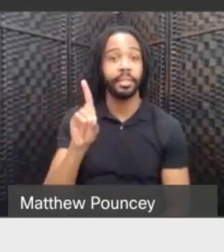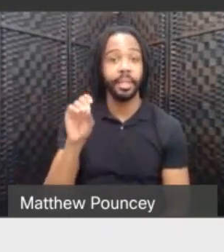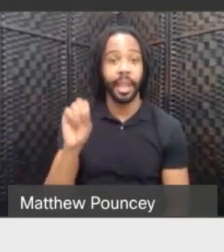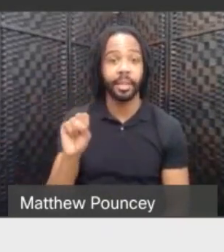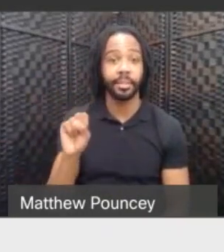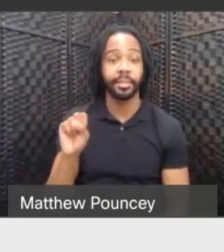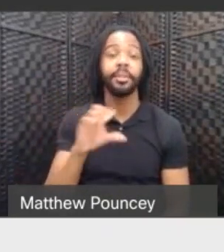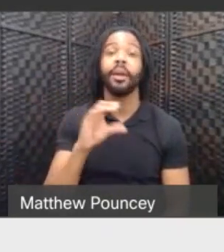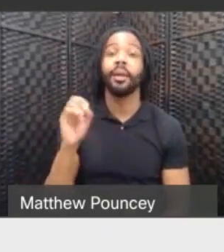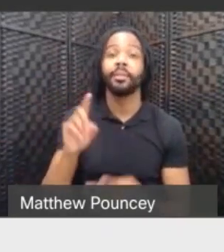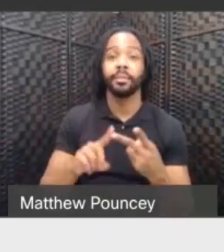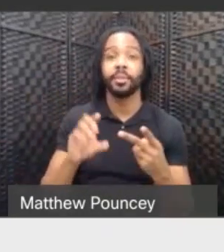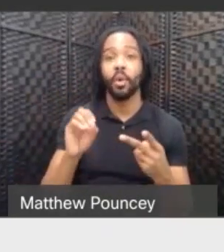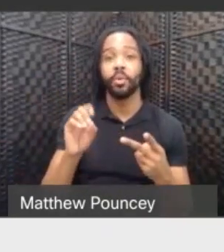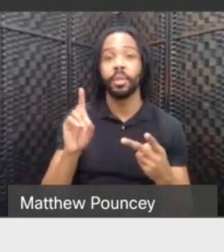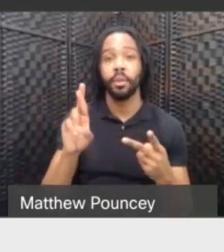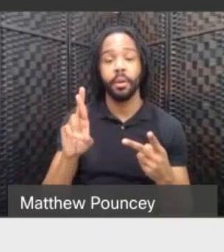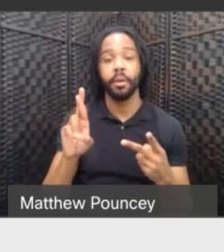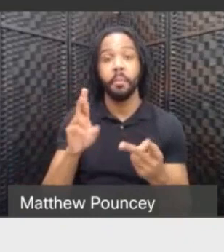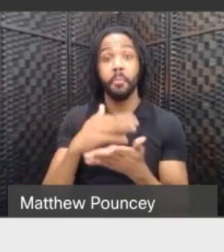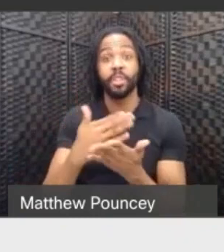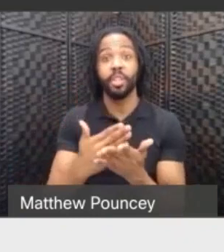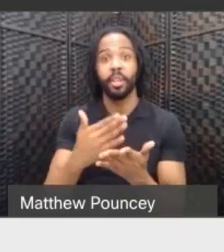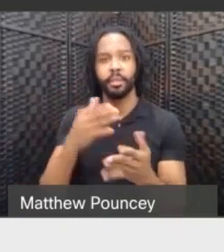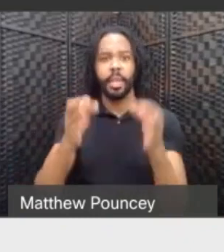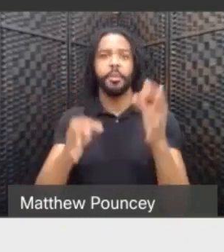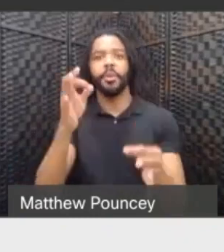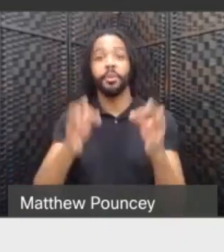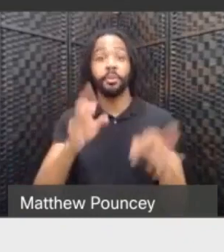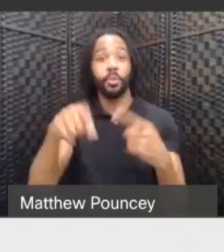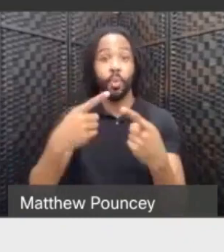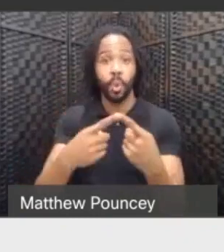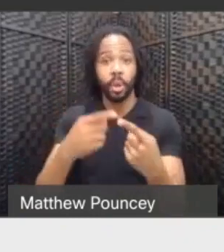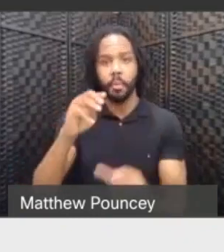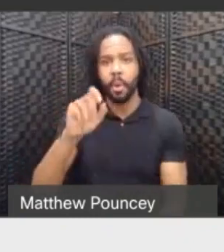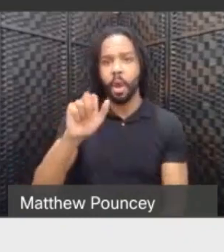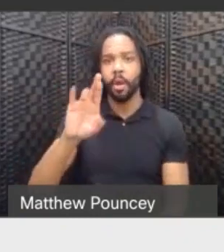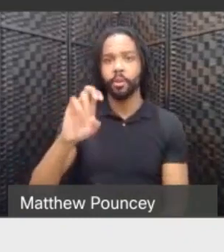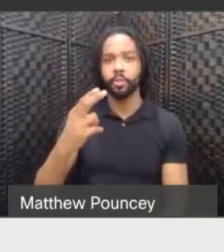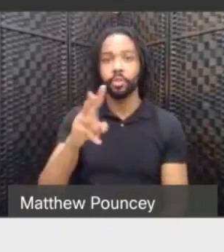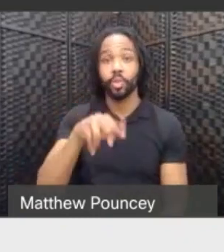DDS and the ODR budget hearings are on March the 22nd at noon.